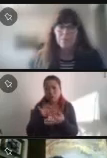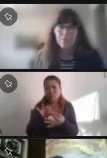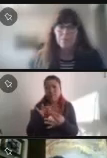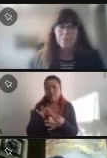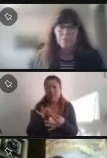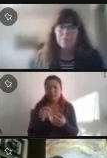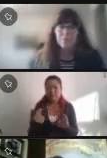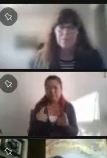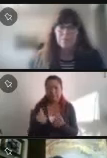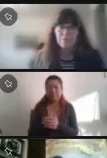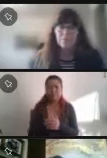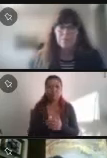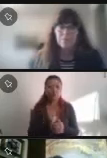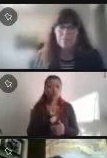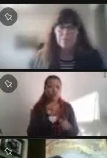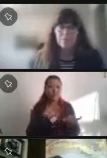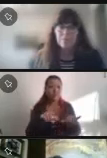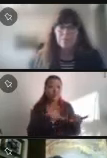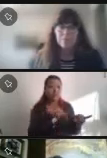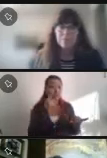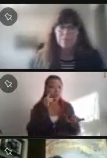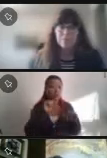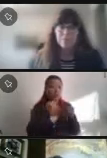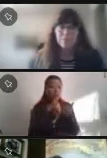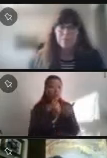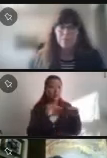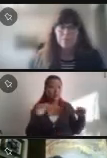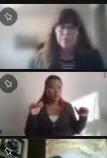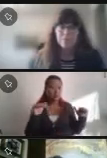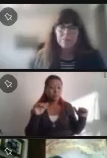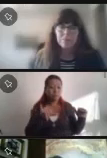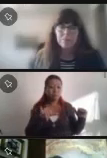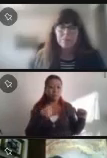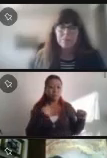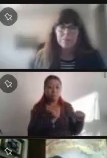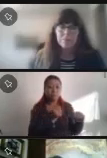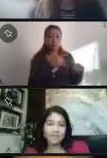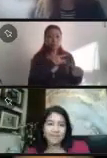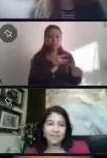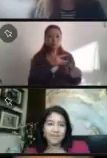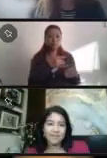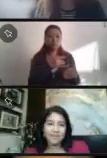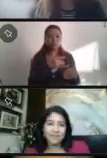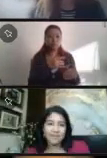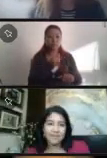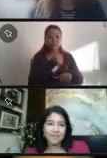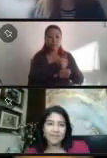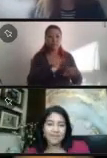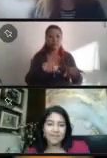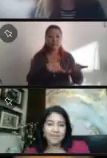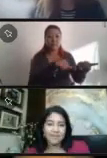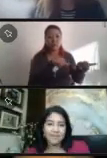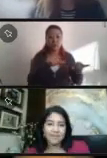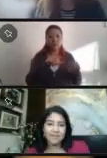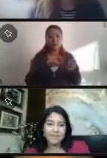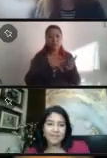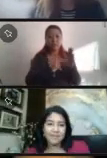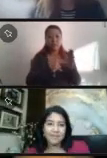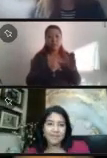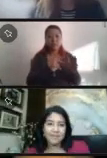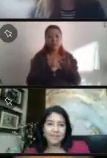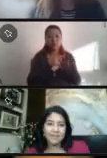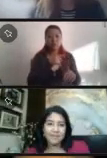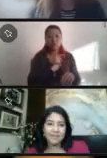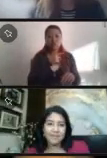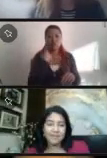Sure. So standards at an agency level. So that's when we generate a standard. That's where we basically are setting a risk posture to say, this is